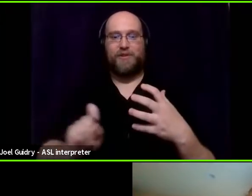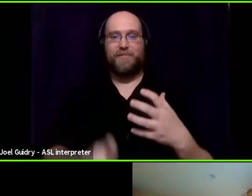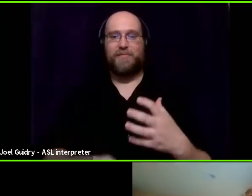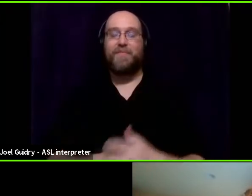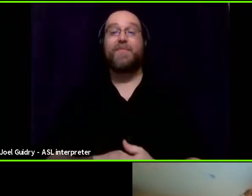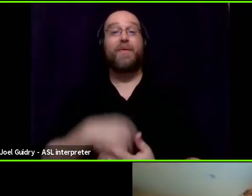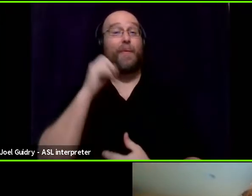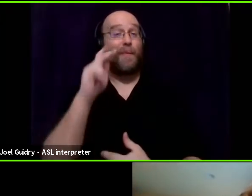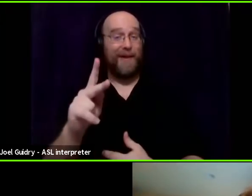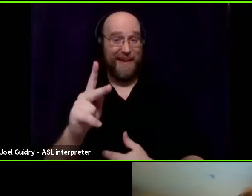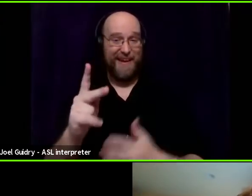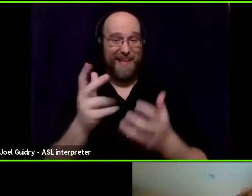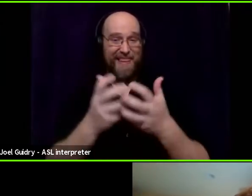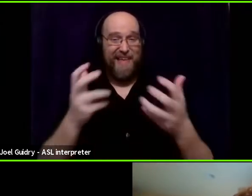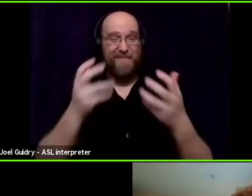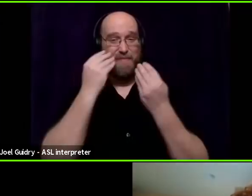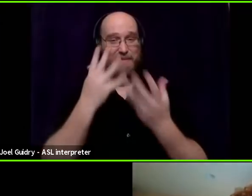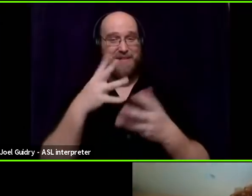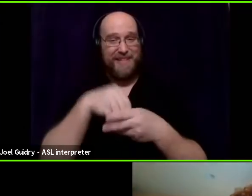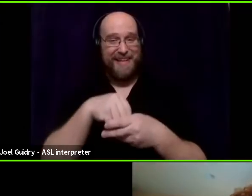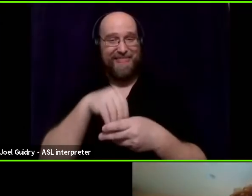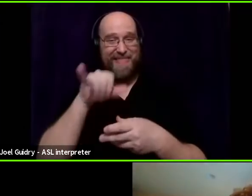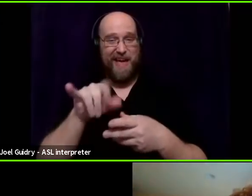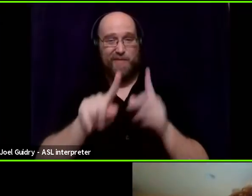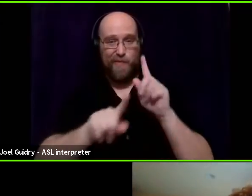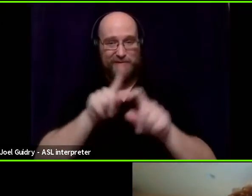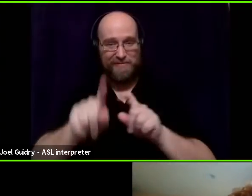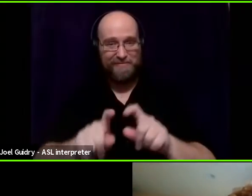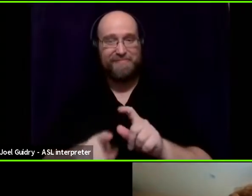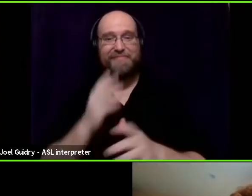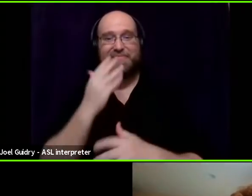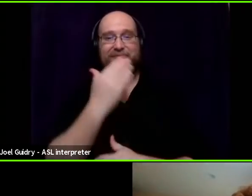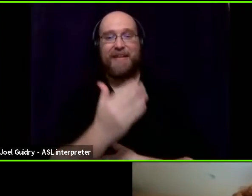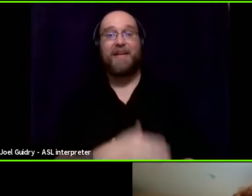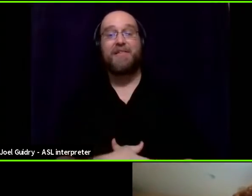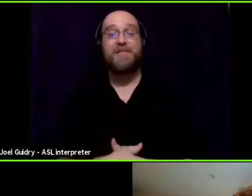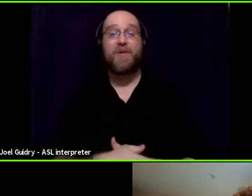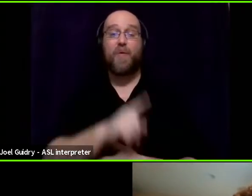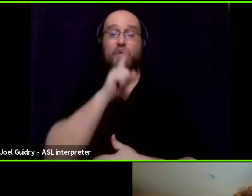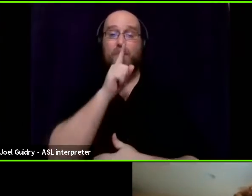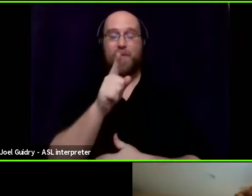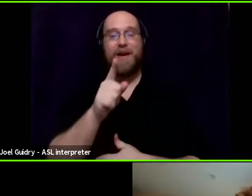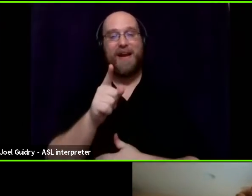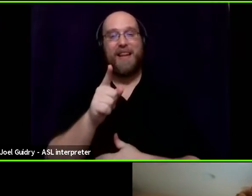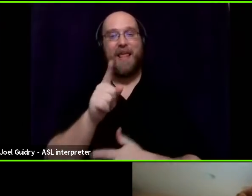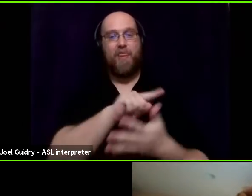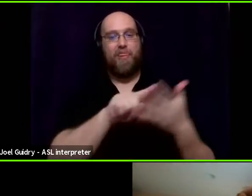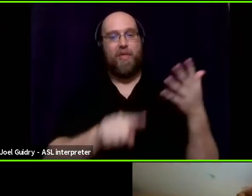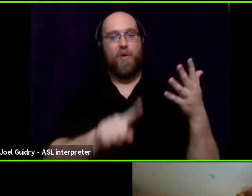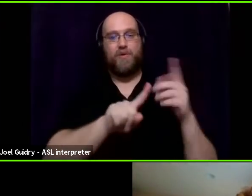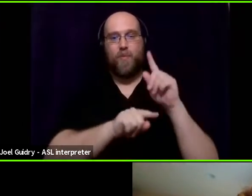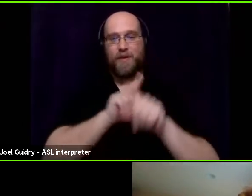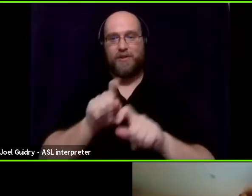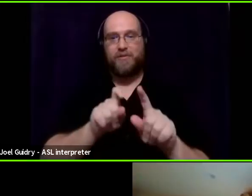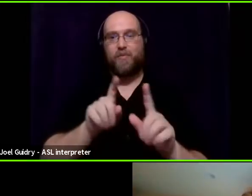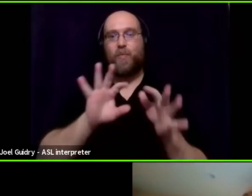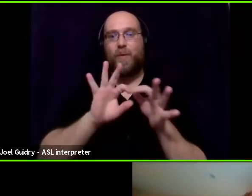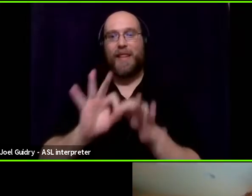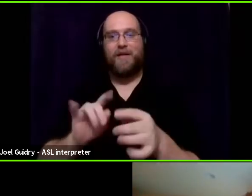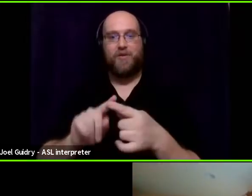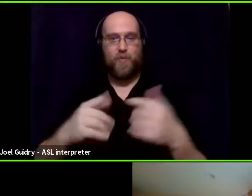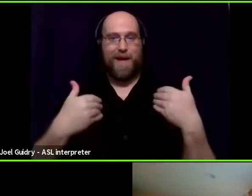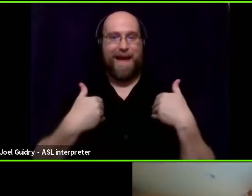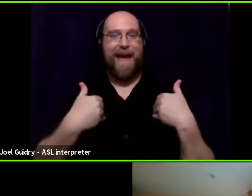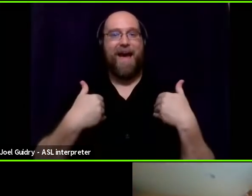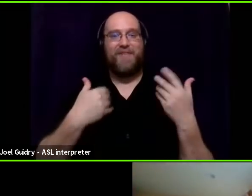there. So ultimately, these fall into a category of having a safety plan for the cleaning